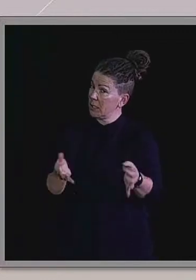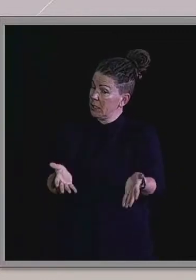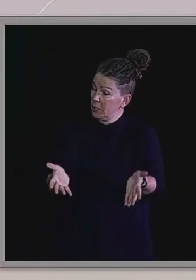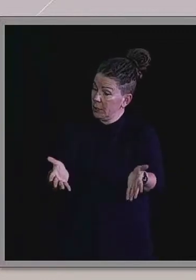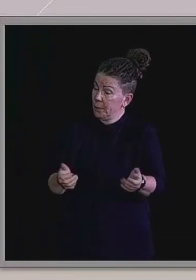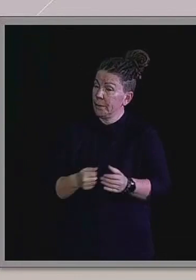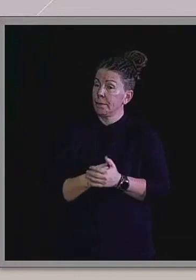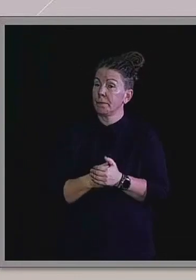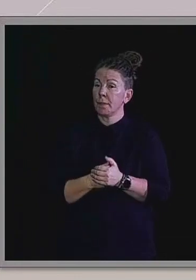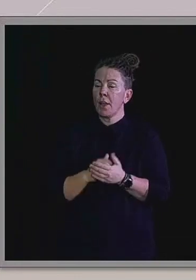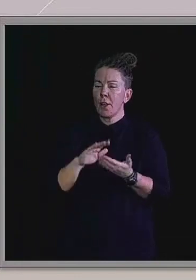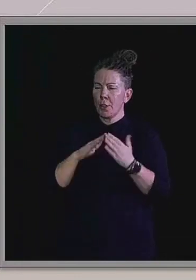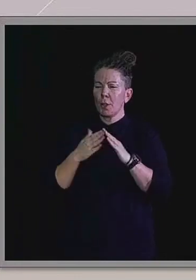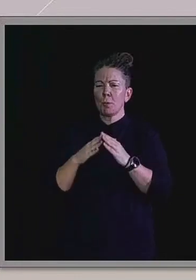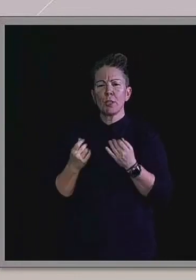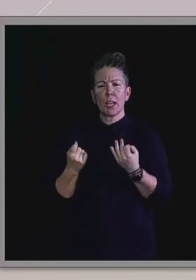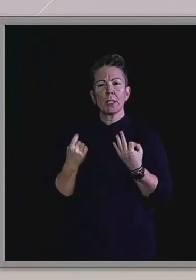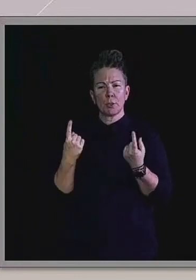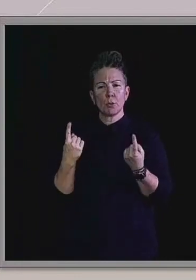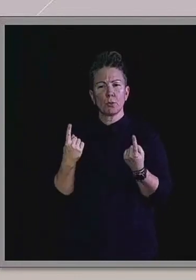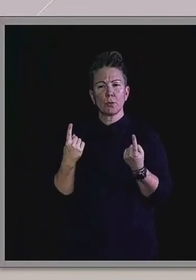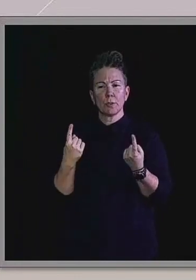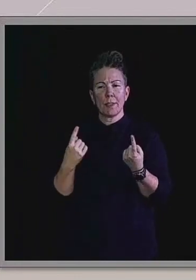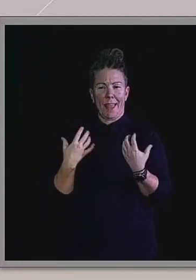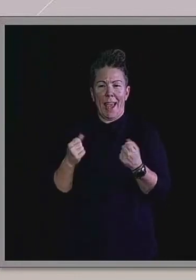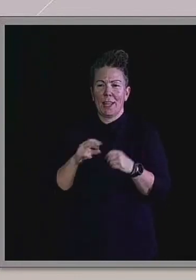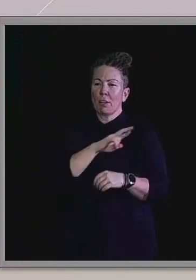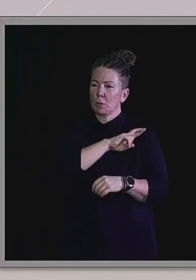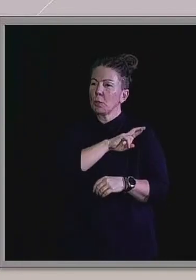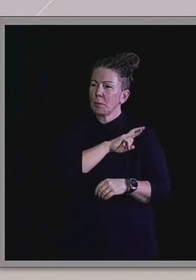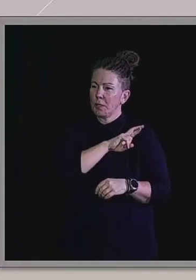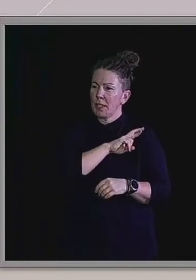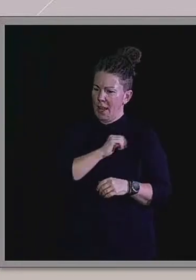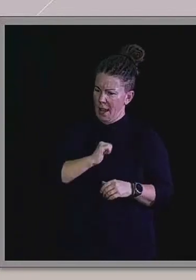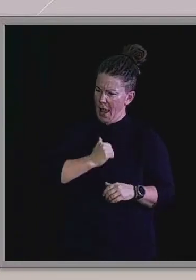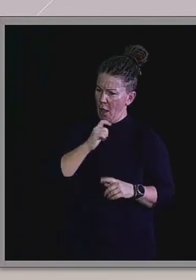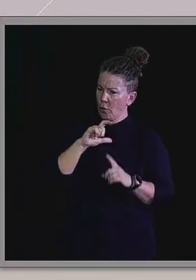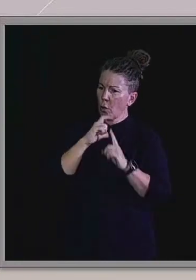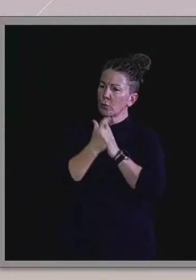understood that because they had responsibilities. Our culture,